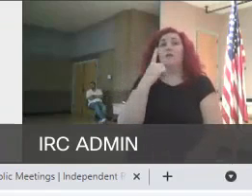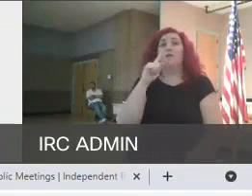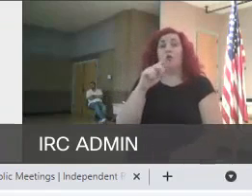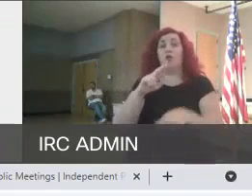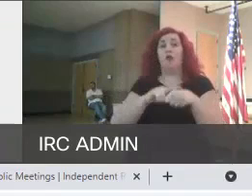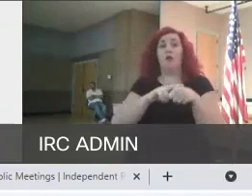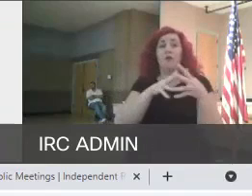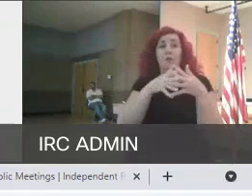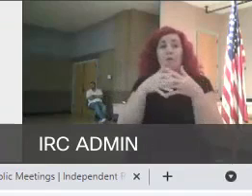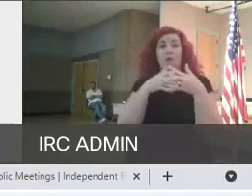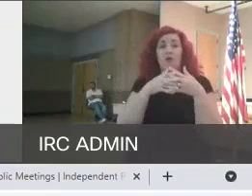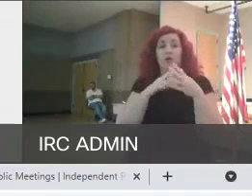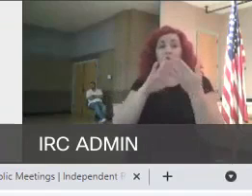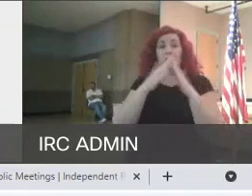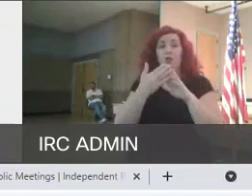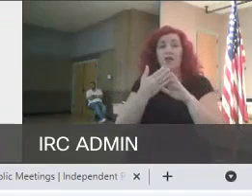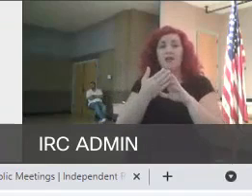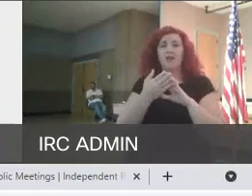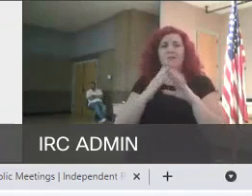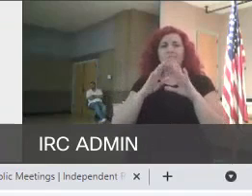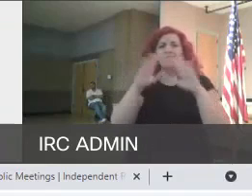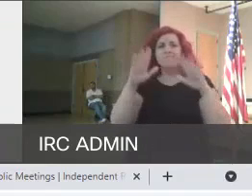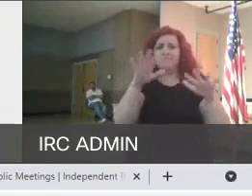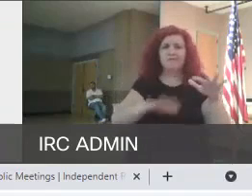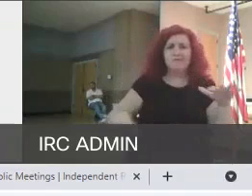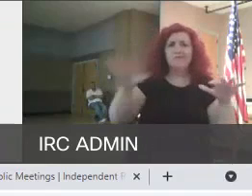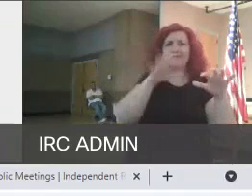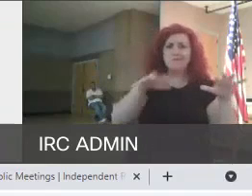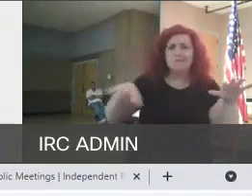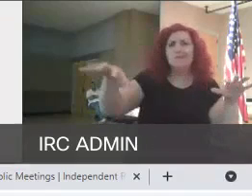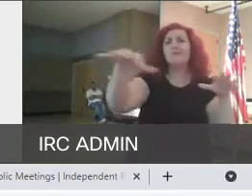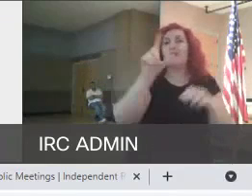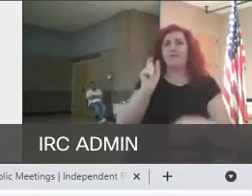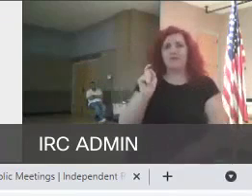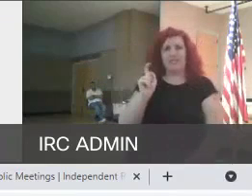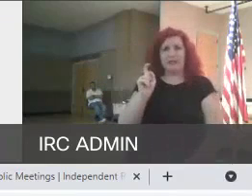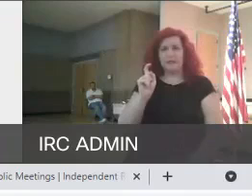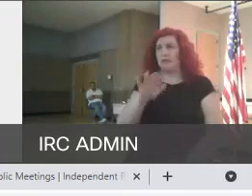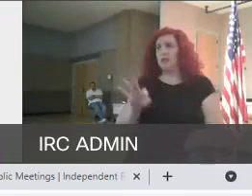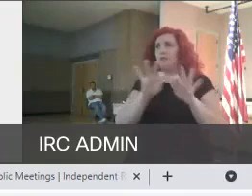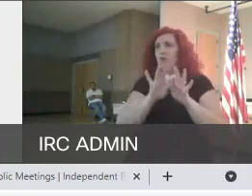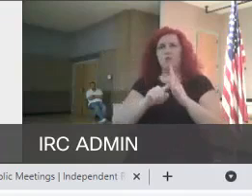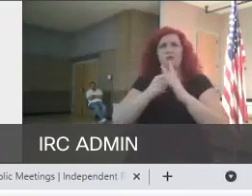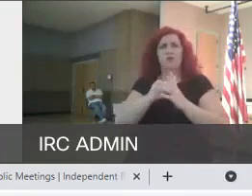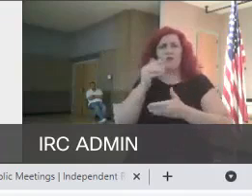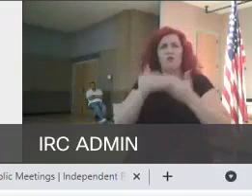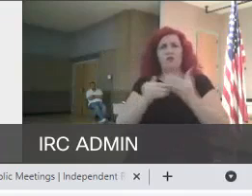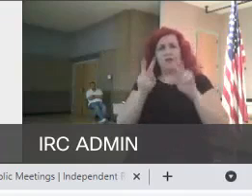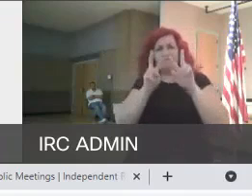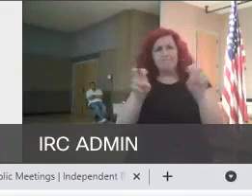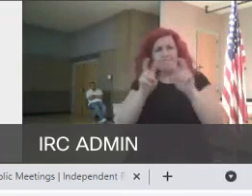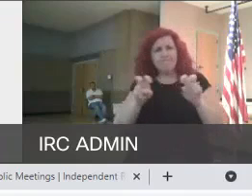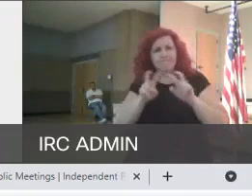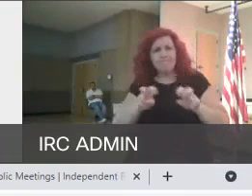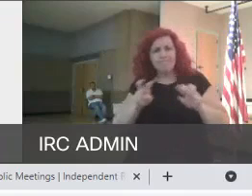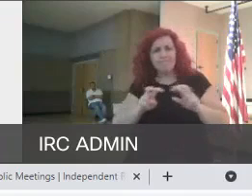in the suburban area of Phoenix. I think it's important to begin the process of assessing the